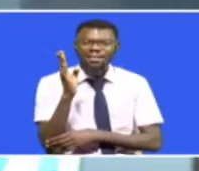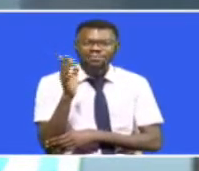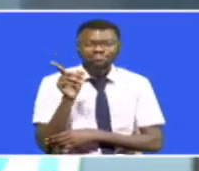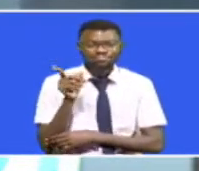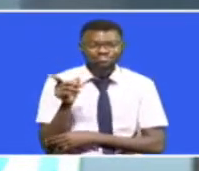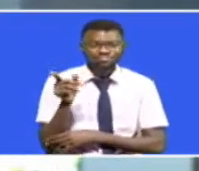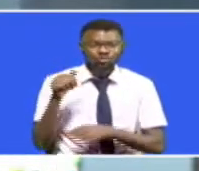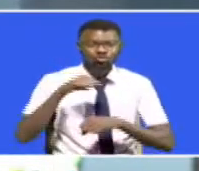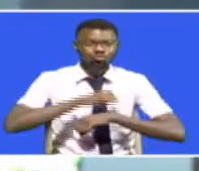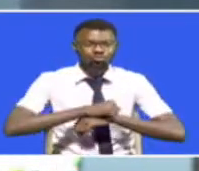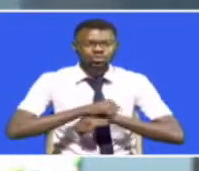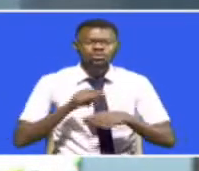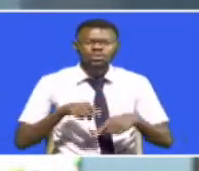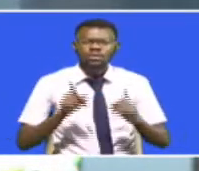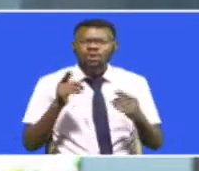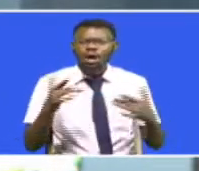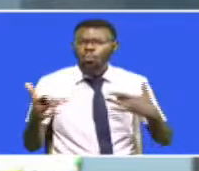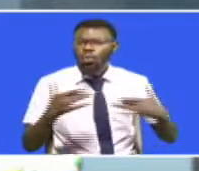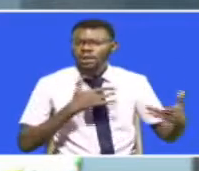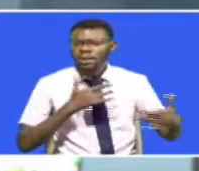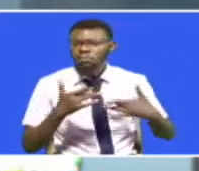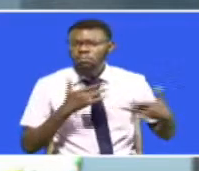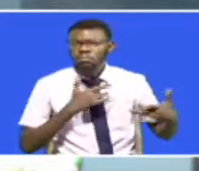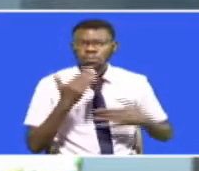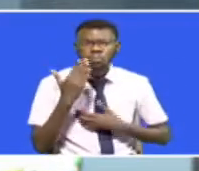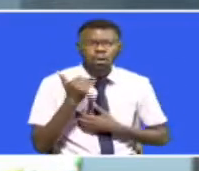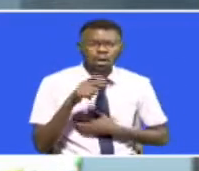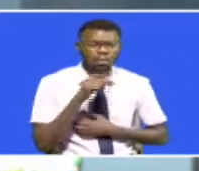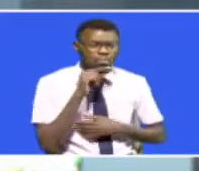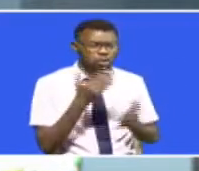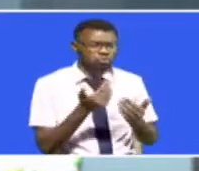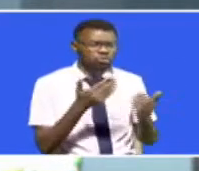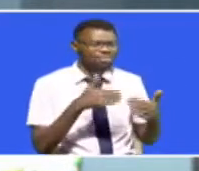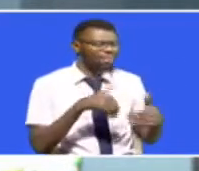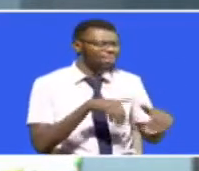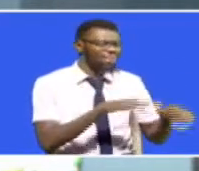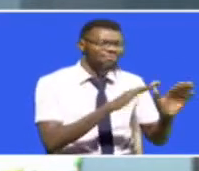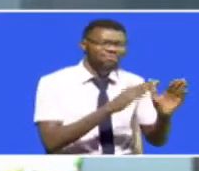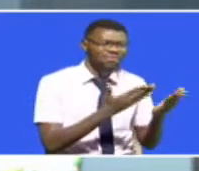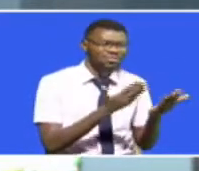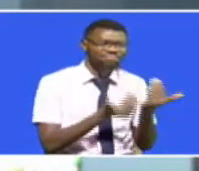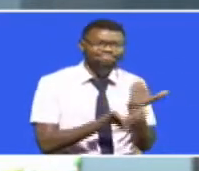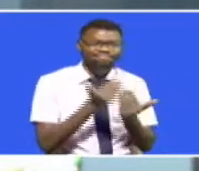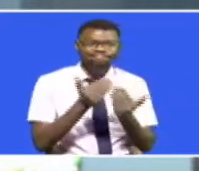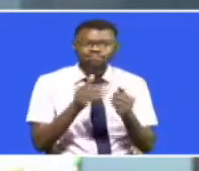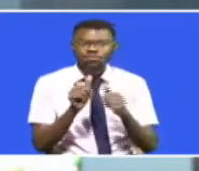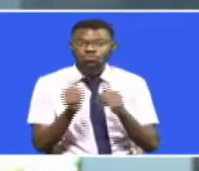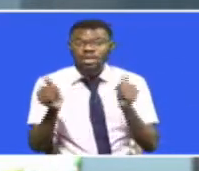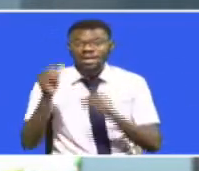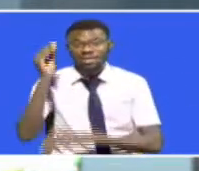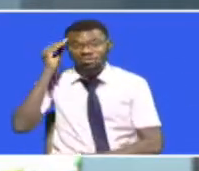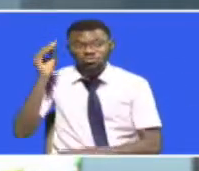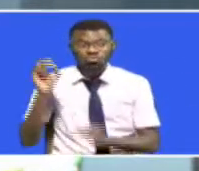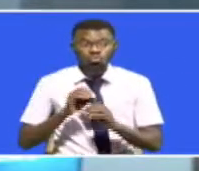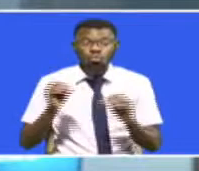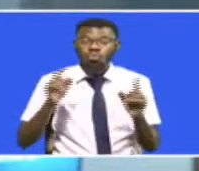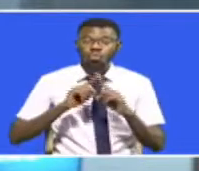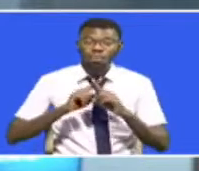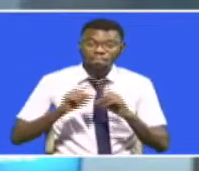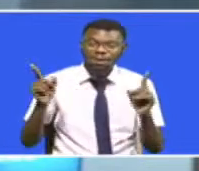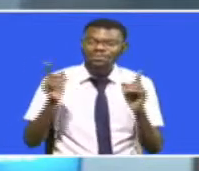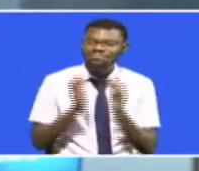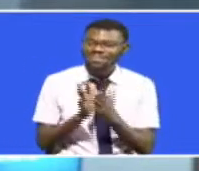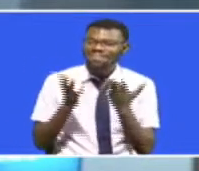Wetangula expressed concern regarding the neglect of the boy child in education. The speaker commended teachers for